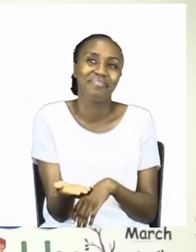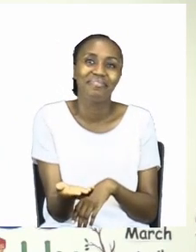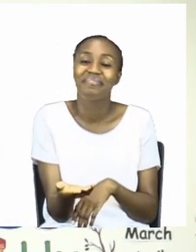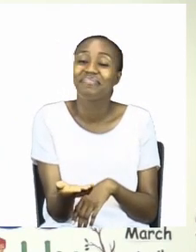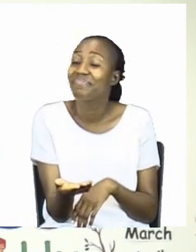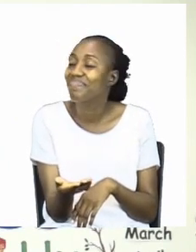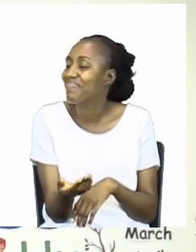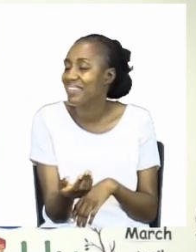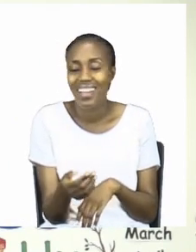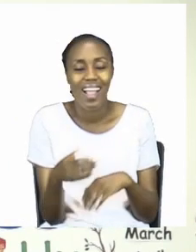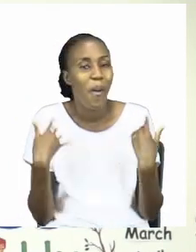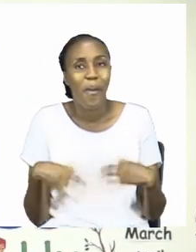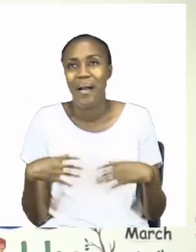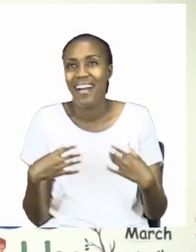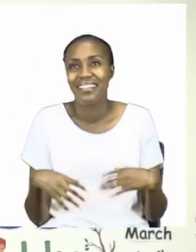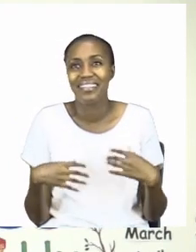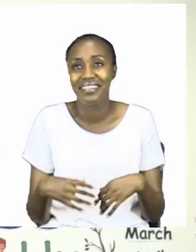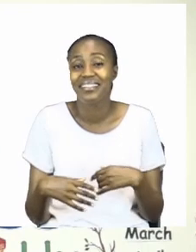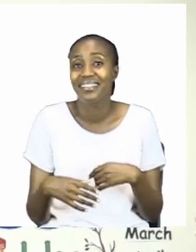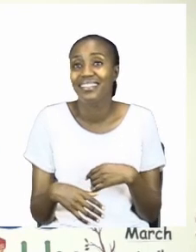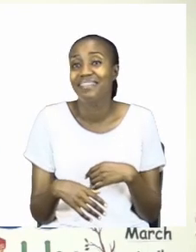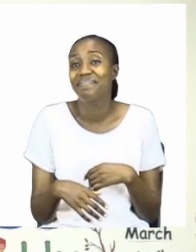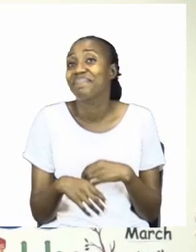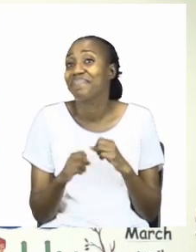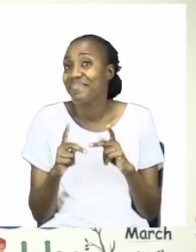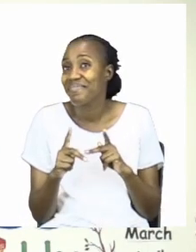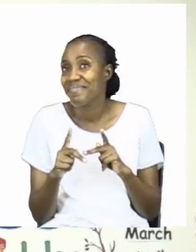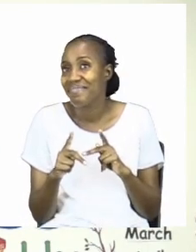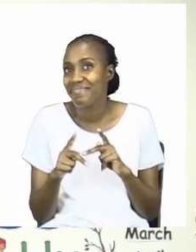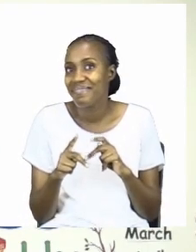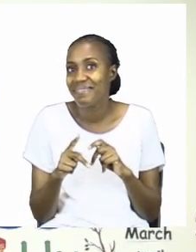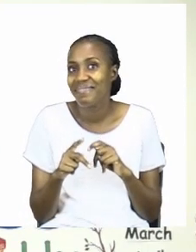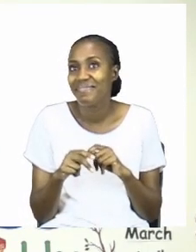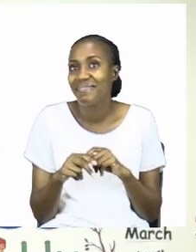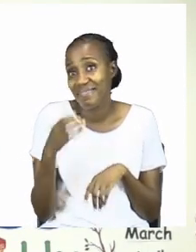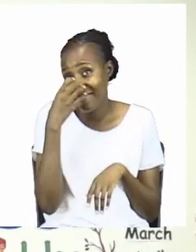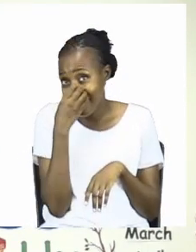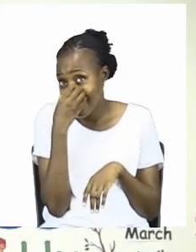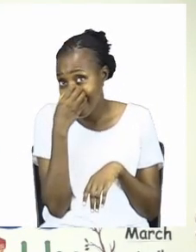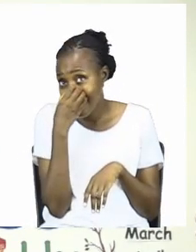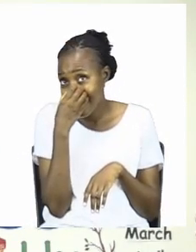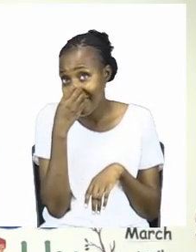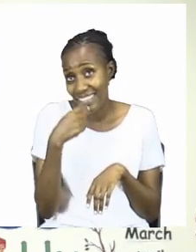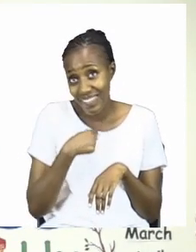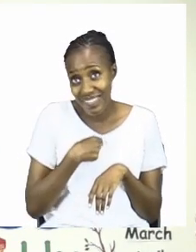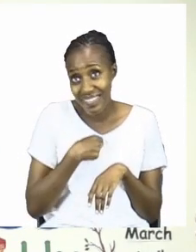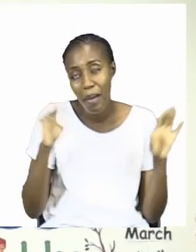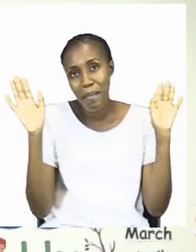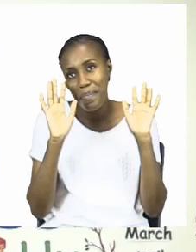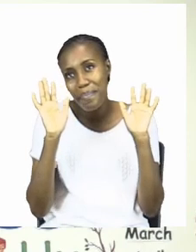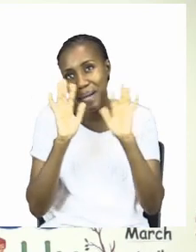say goodbye to our friends today? All right, everyone. Now, from Zoshi and I,